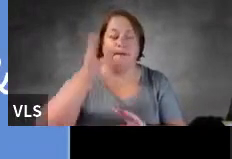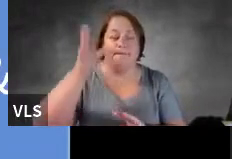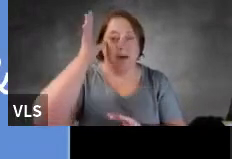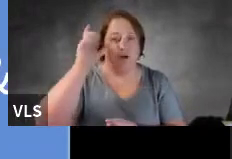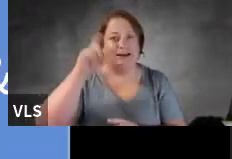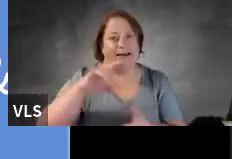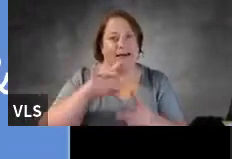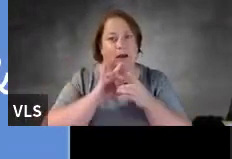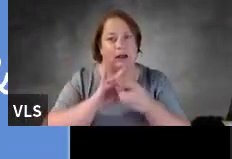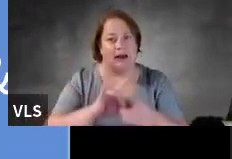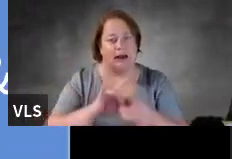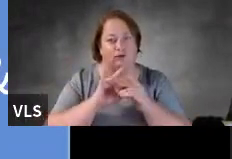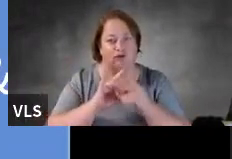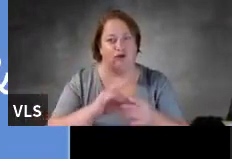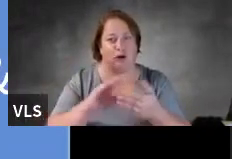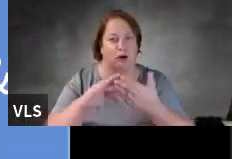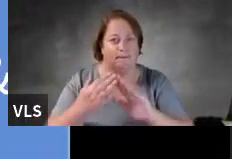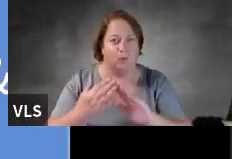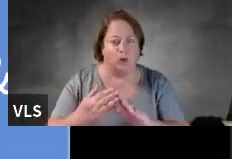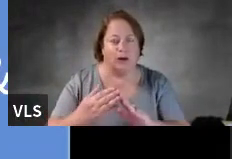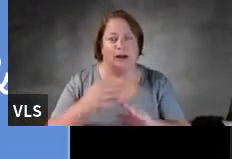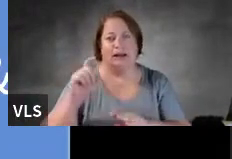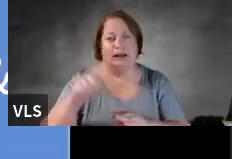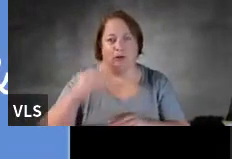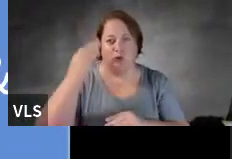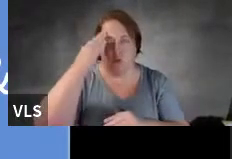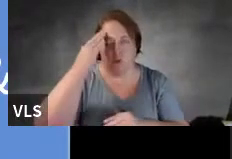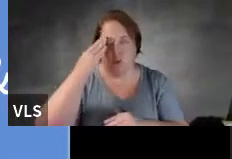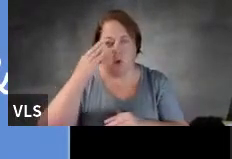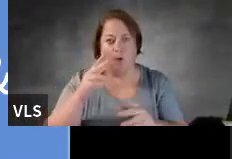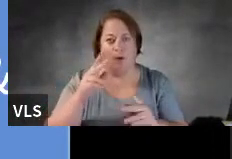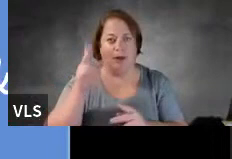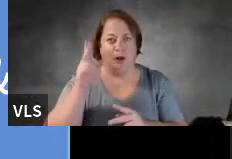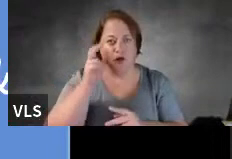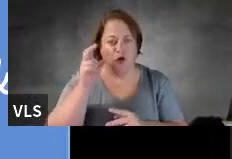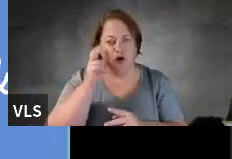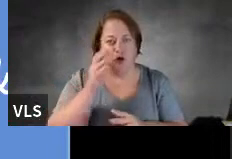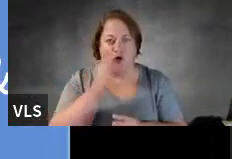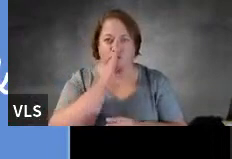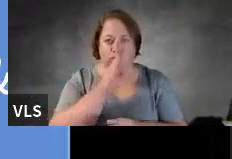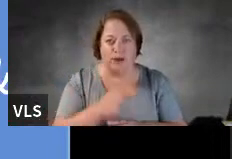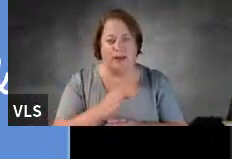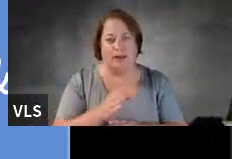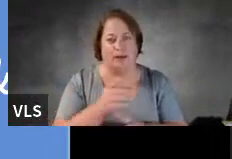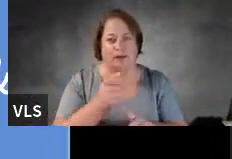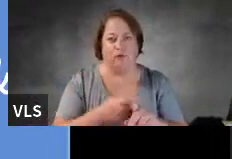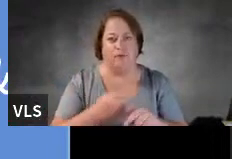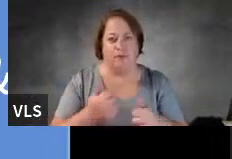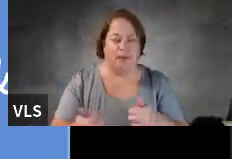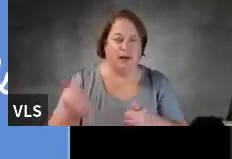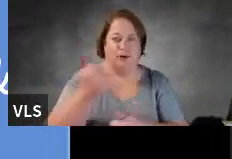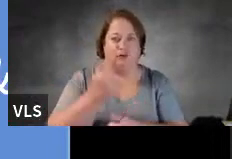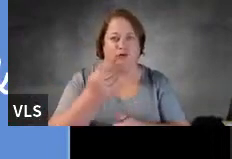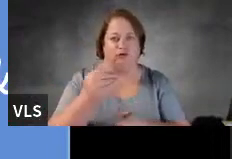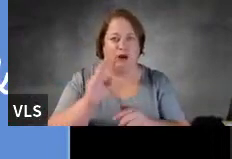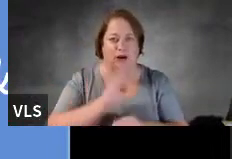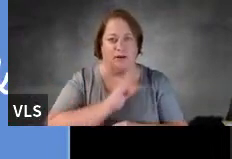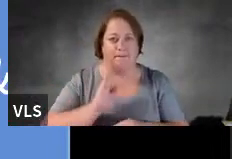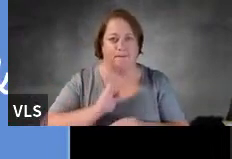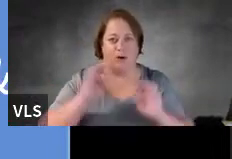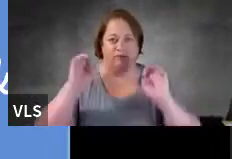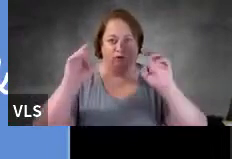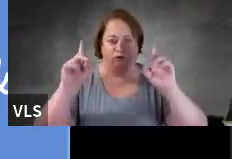connection, they need community, and they need to know that they're being heard directly by the administrations and their boards of